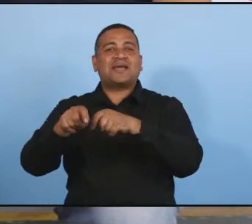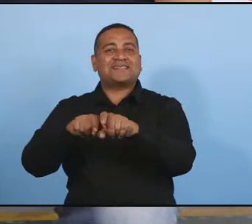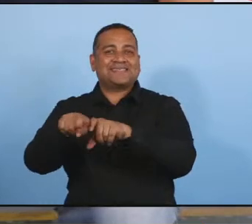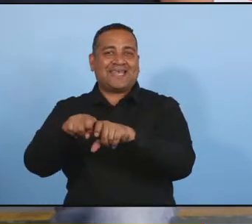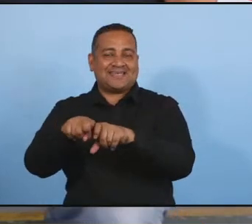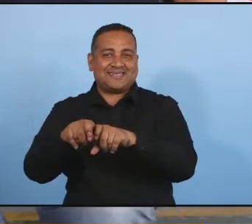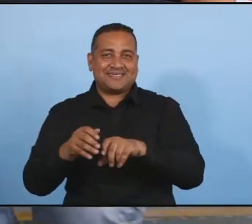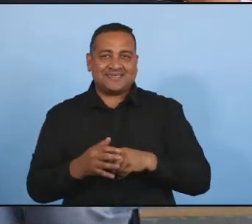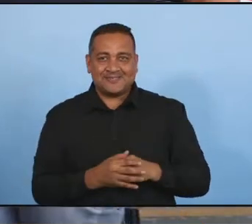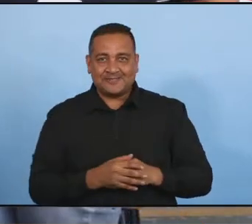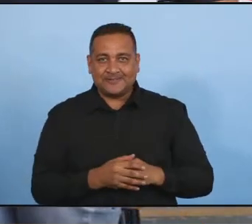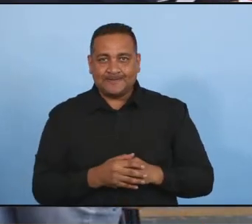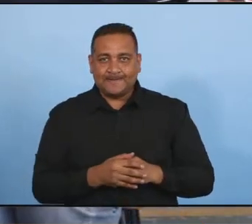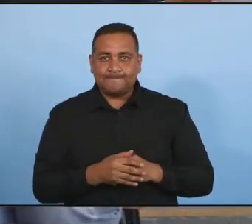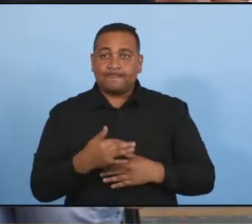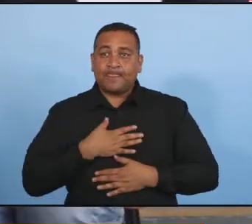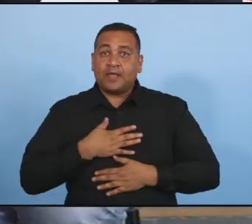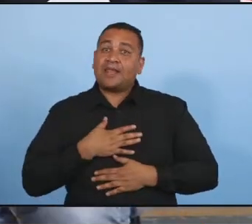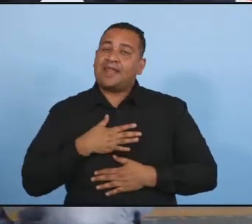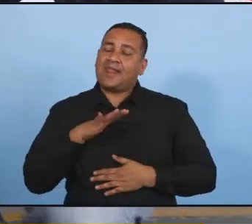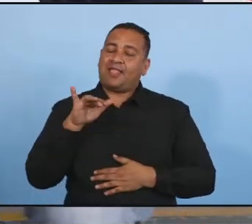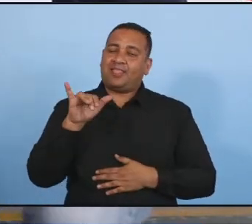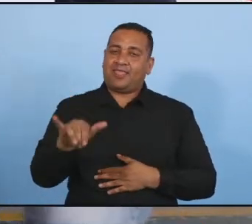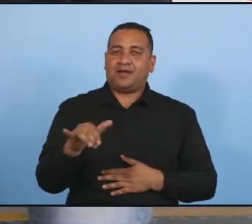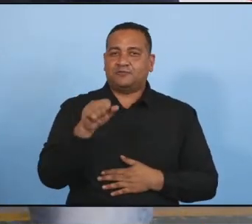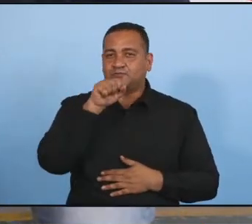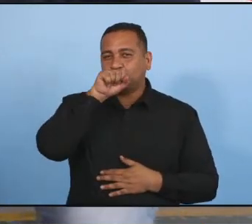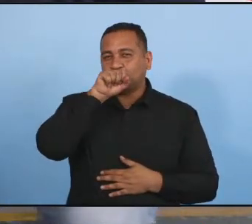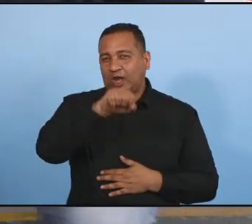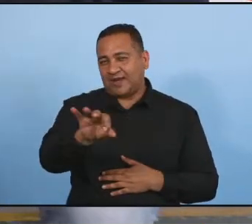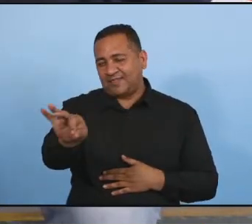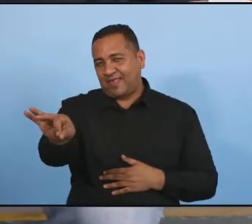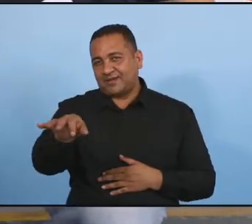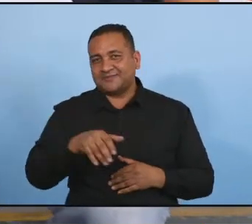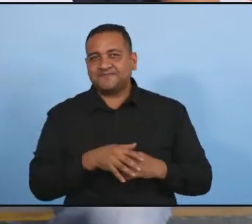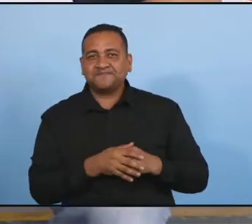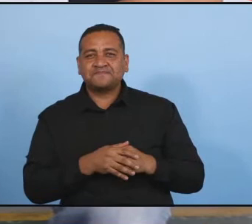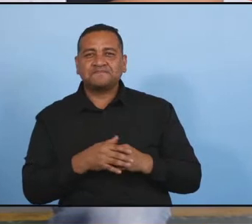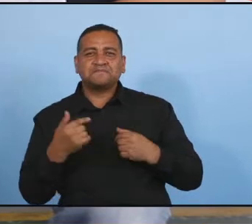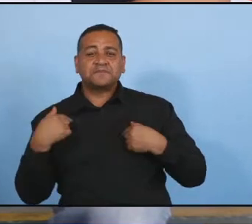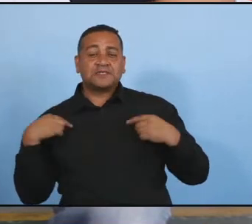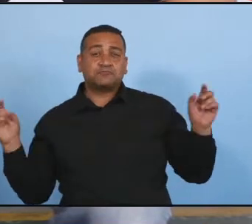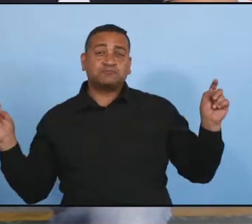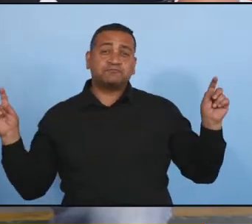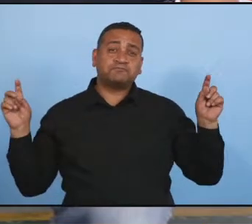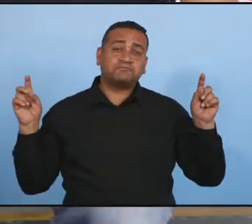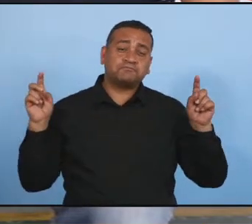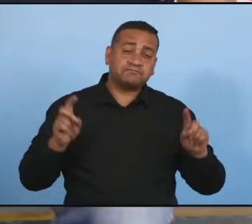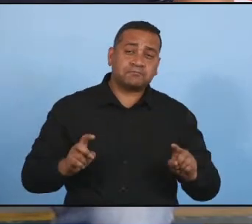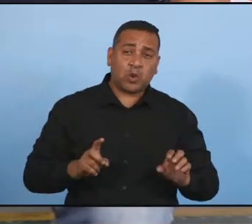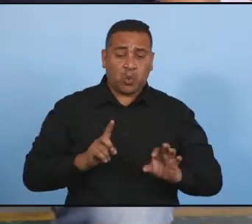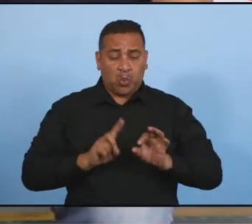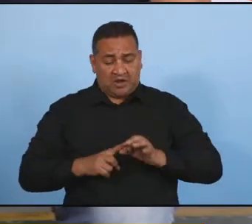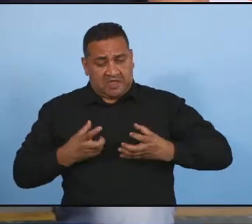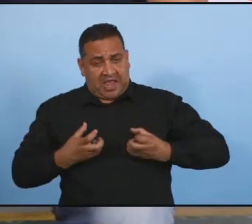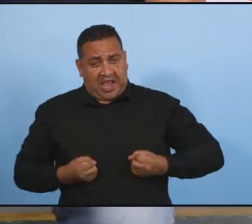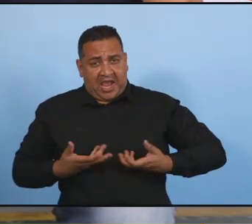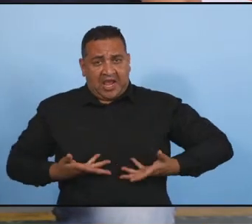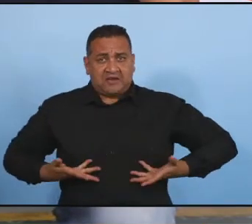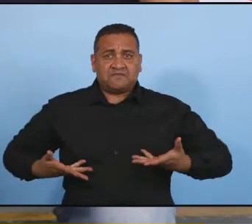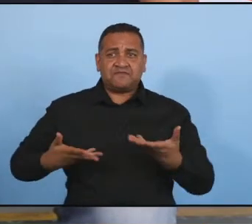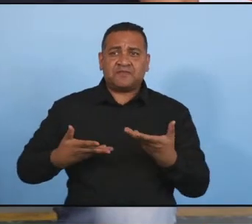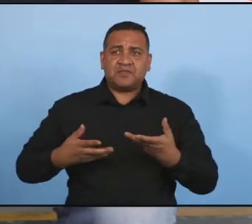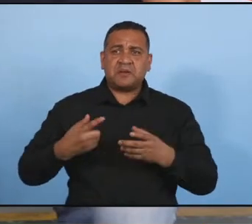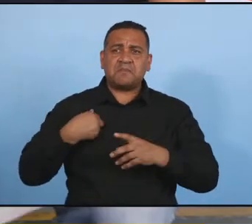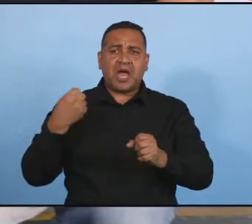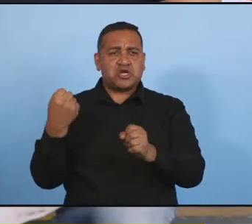like that. I like that. So now I come here, I've got my qualification. What is possibly the career that I will fall into? Because that is